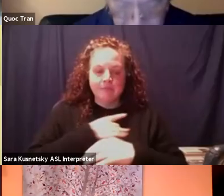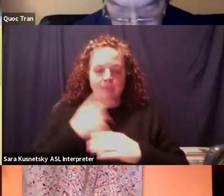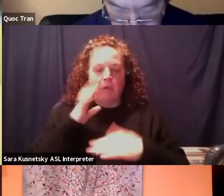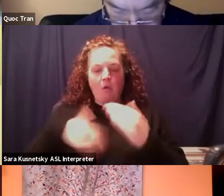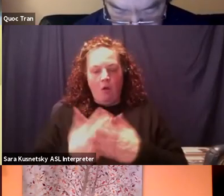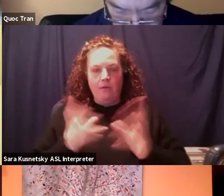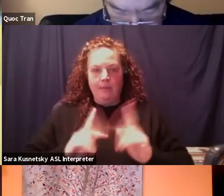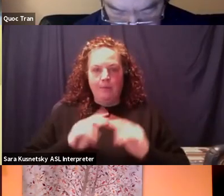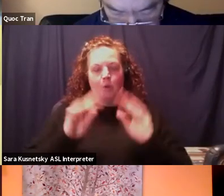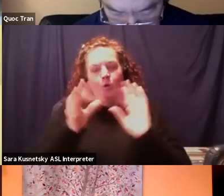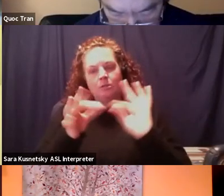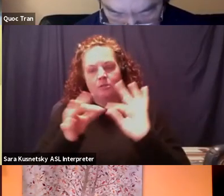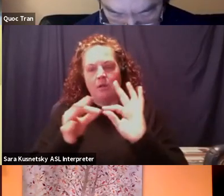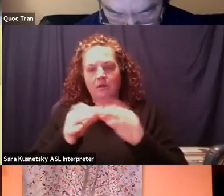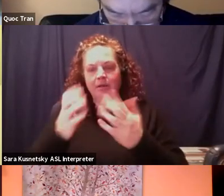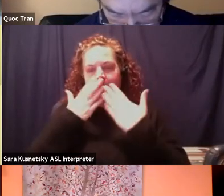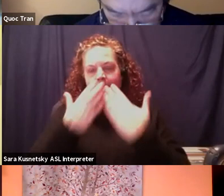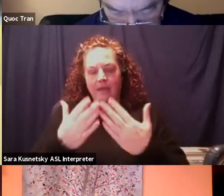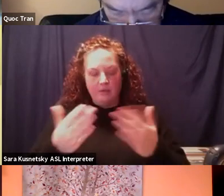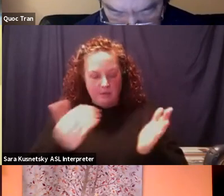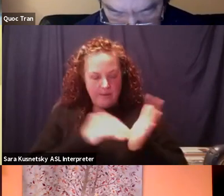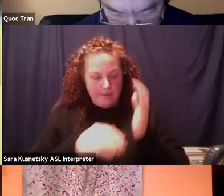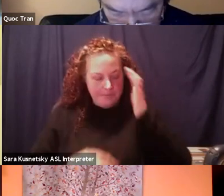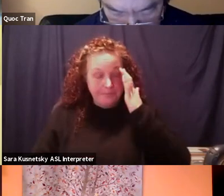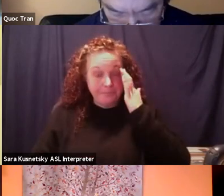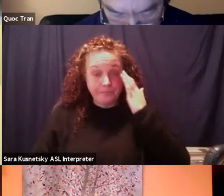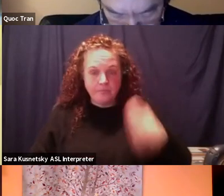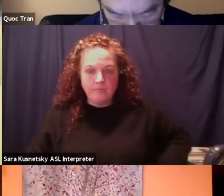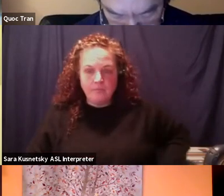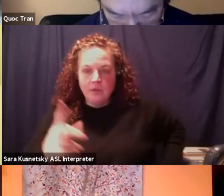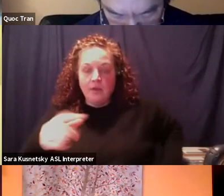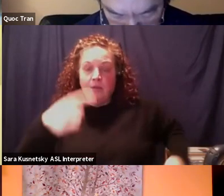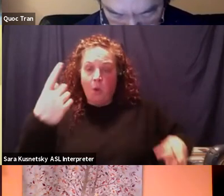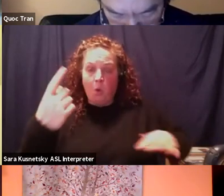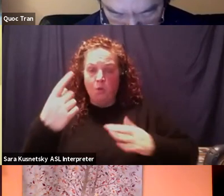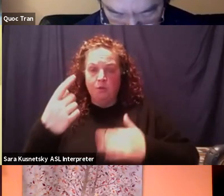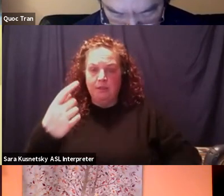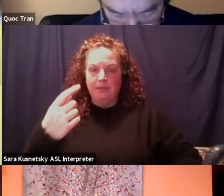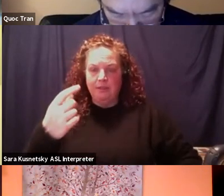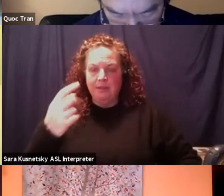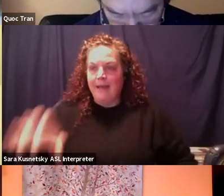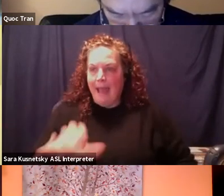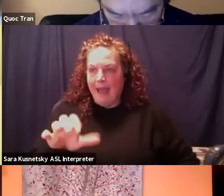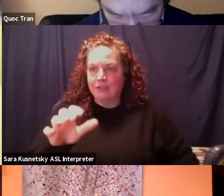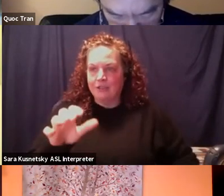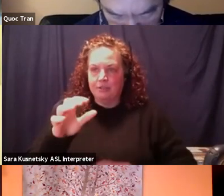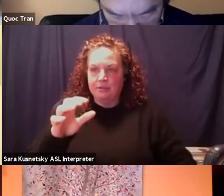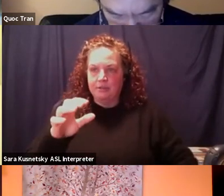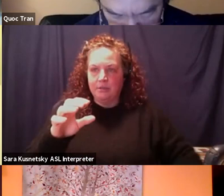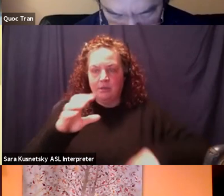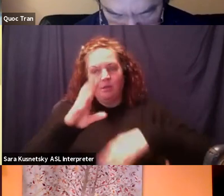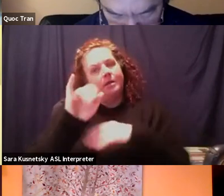really talks to us. So thank you again. Our only action item this evening is the superintendent's request